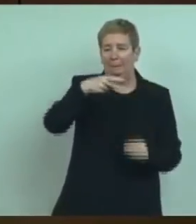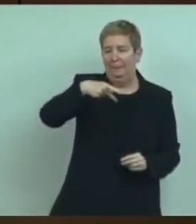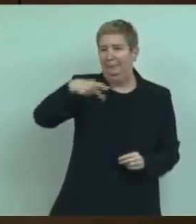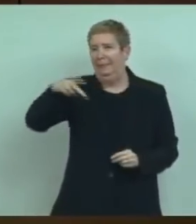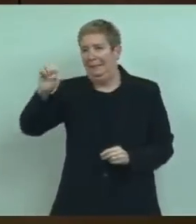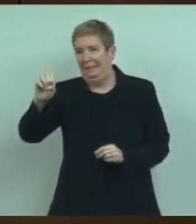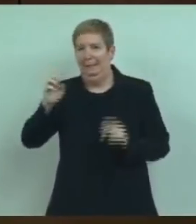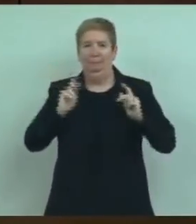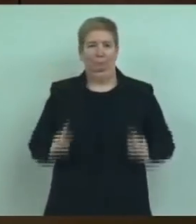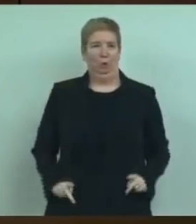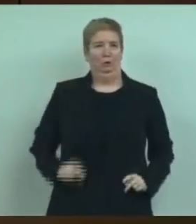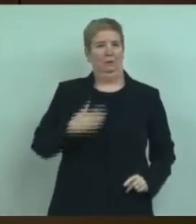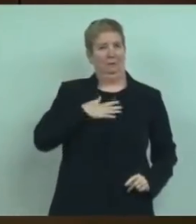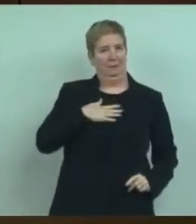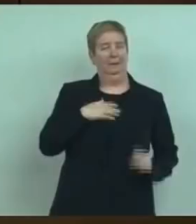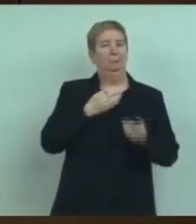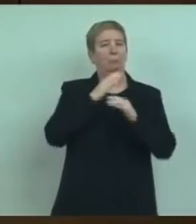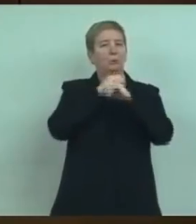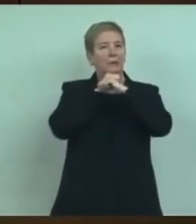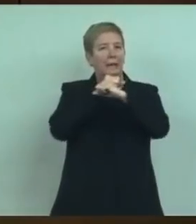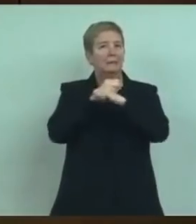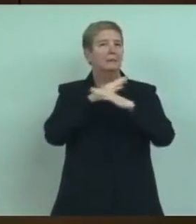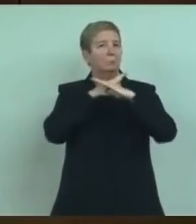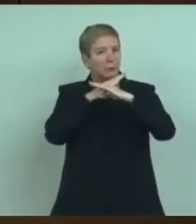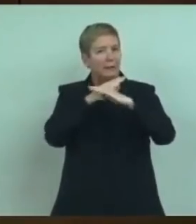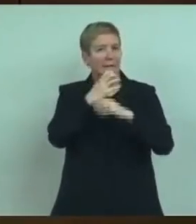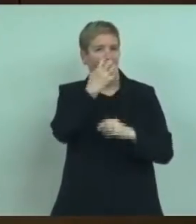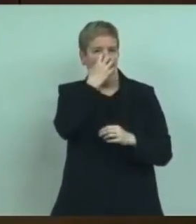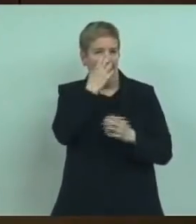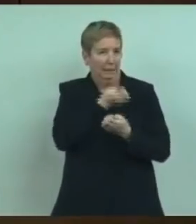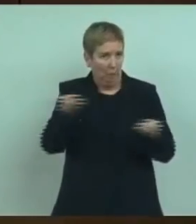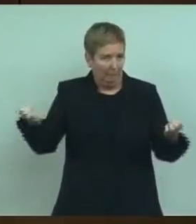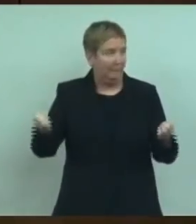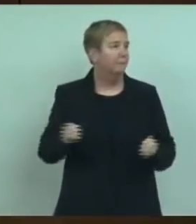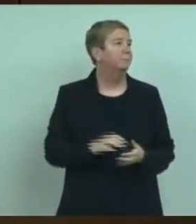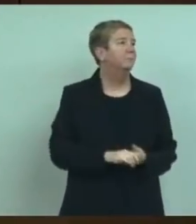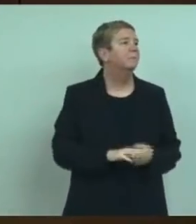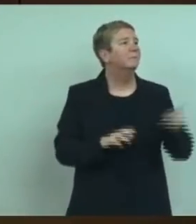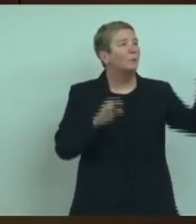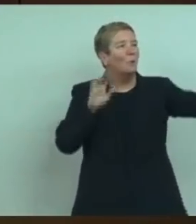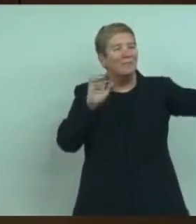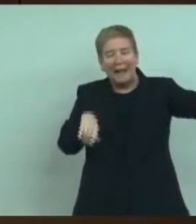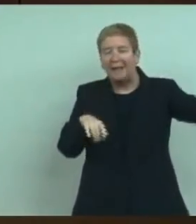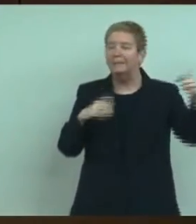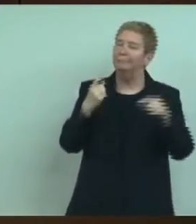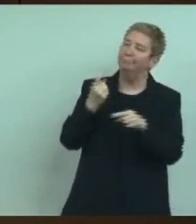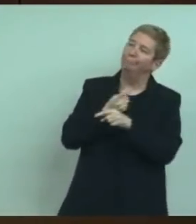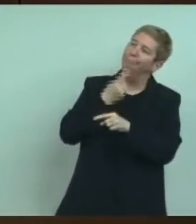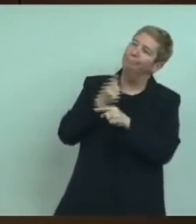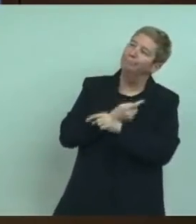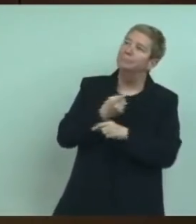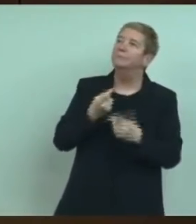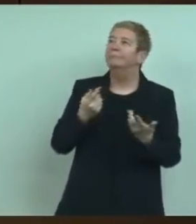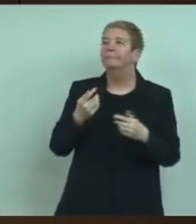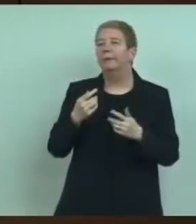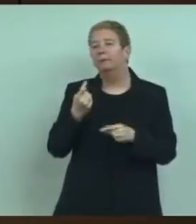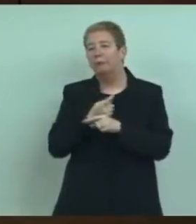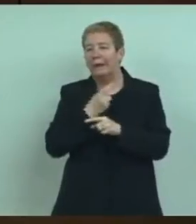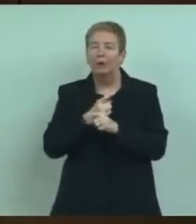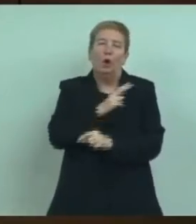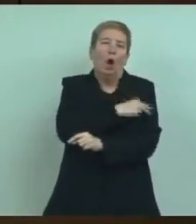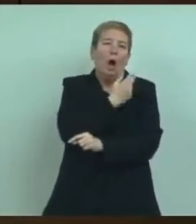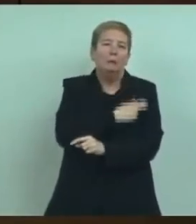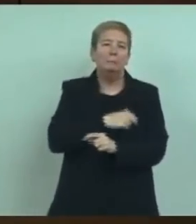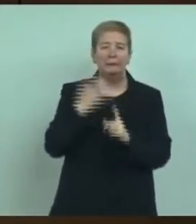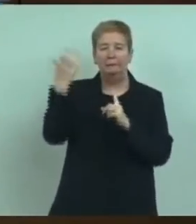you a sense. I mean, in a lot of ways, this is a hospital, this is the gown that you